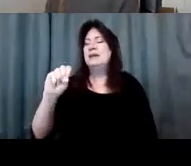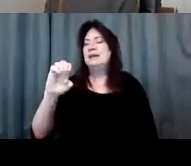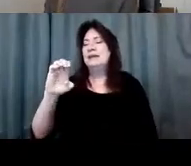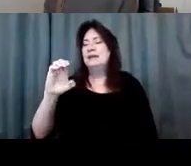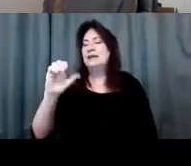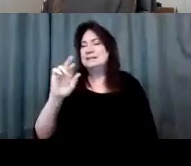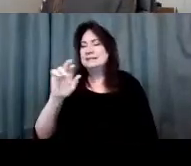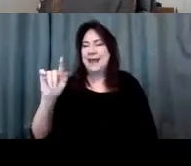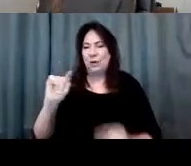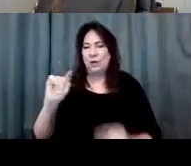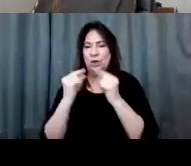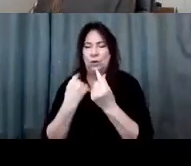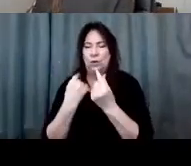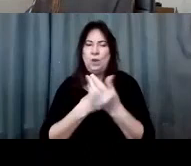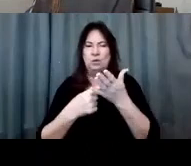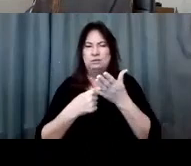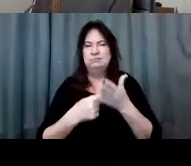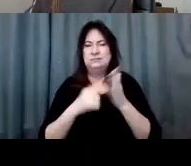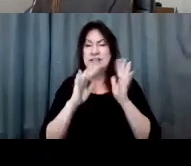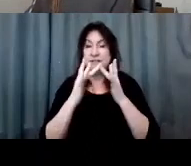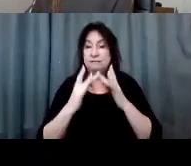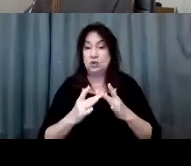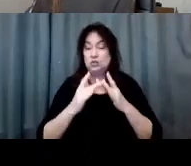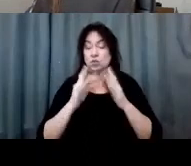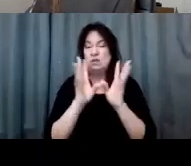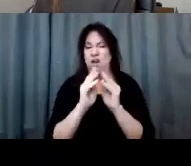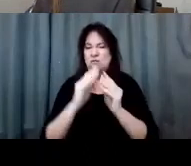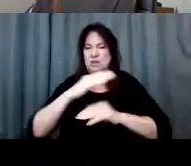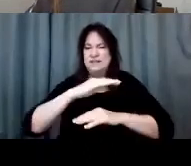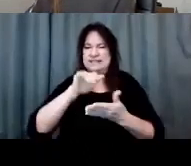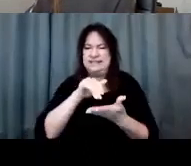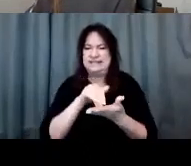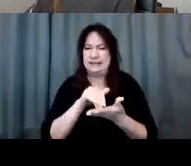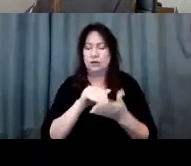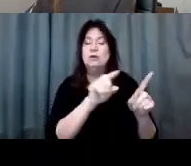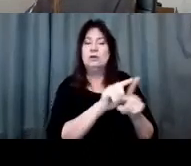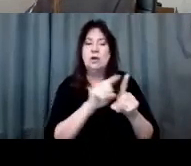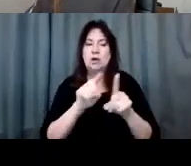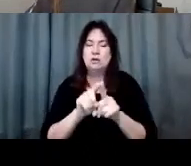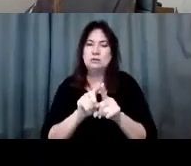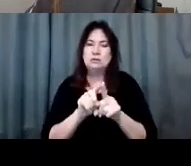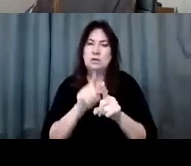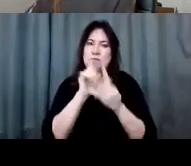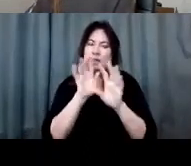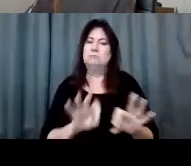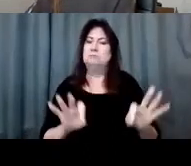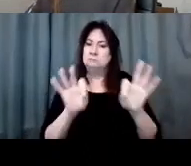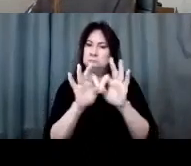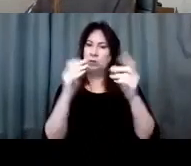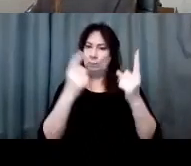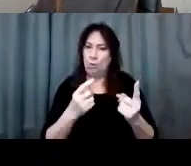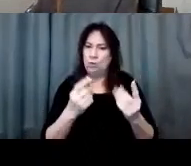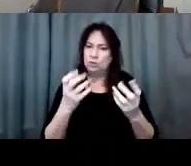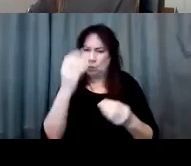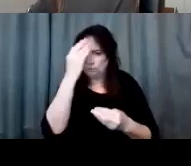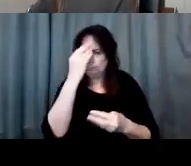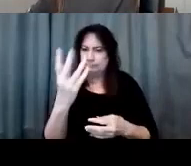go over the virtual conference center, as well as a key few points that we would like to